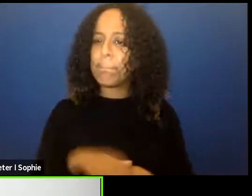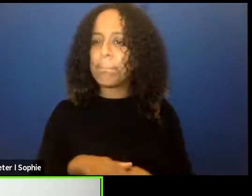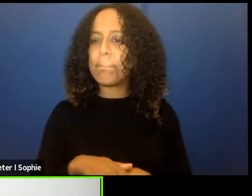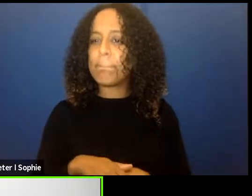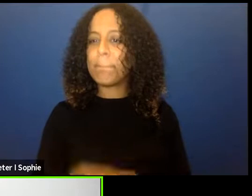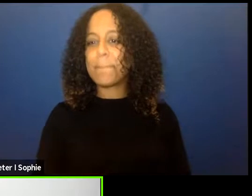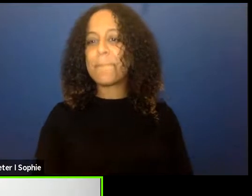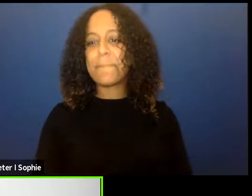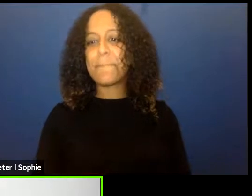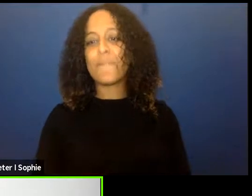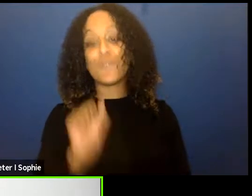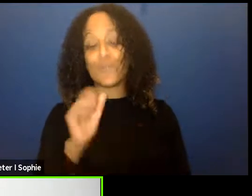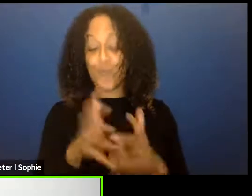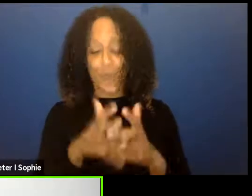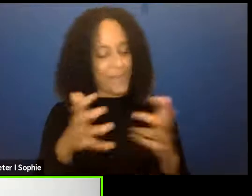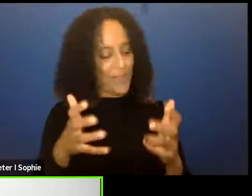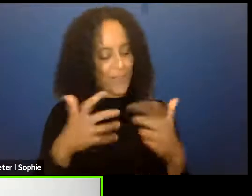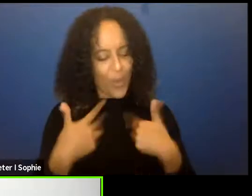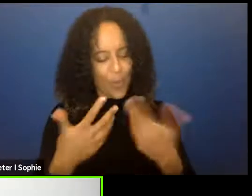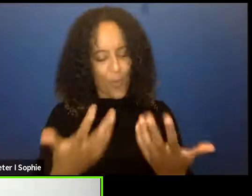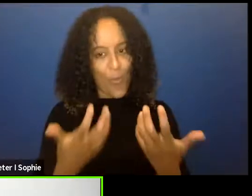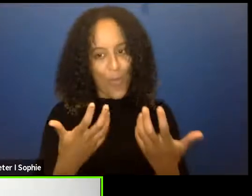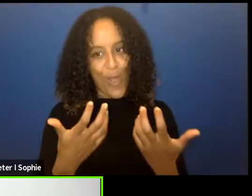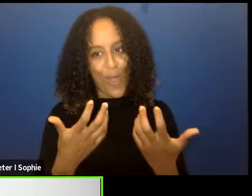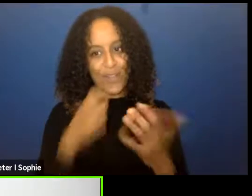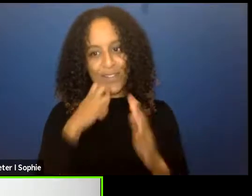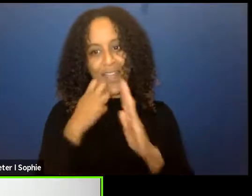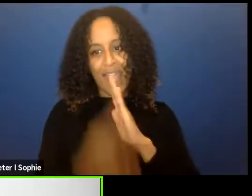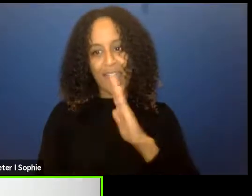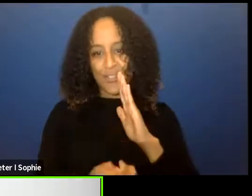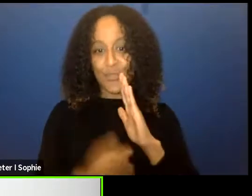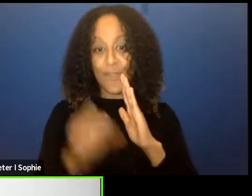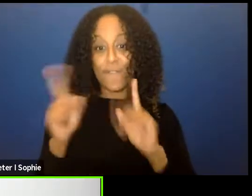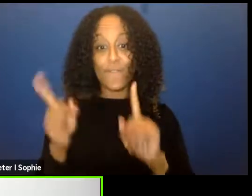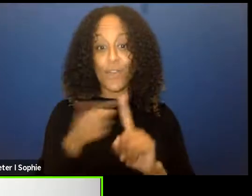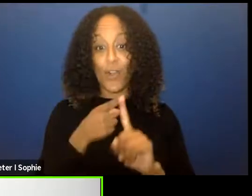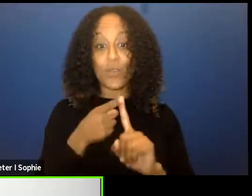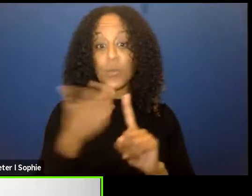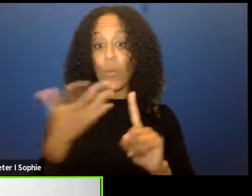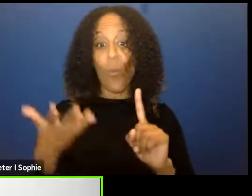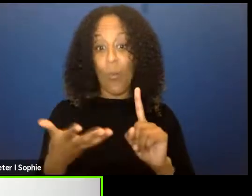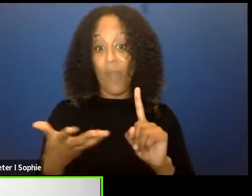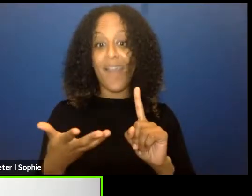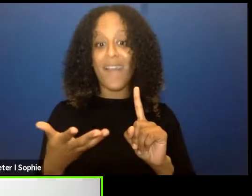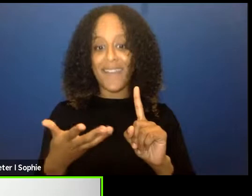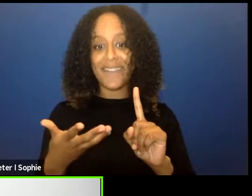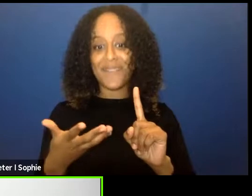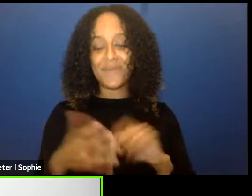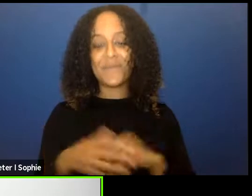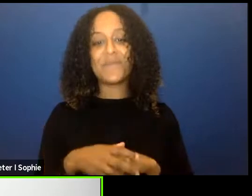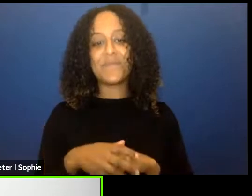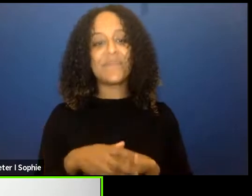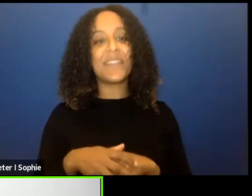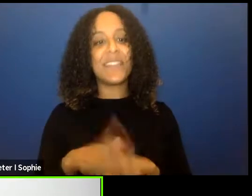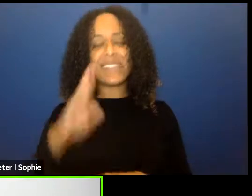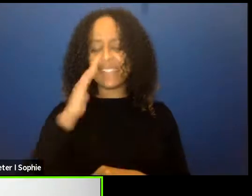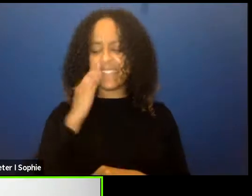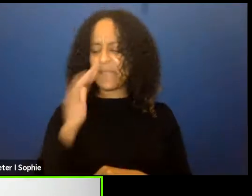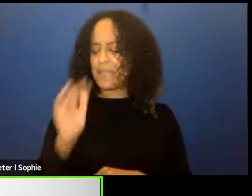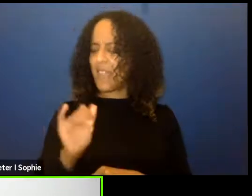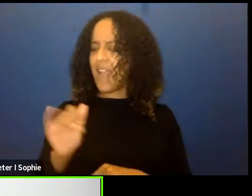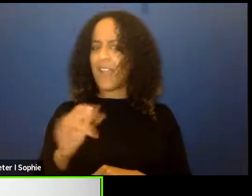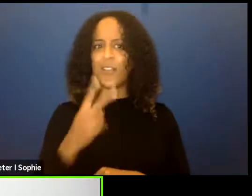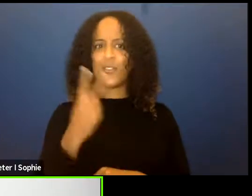It's so much in there that I want to dive into, but I think the first is that it seems like there are